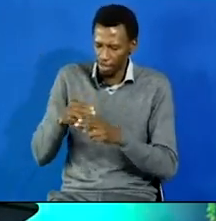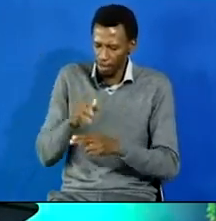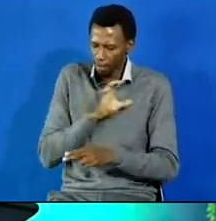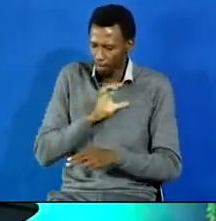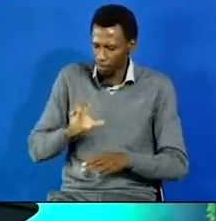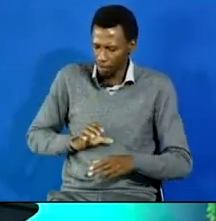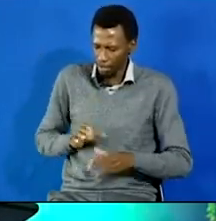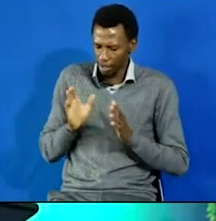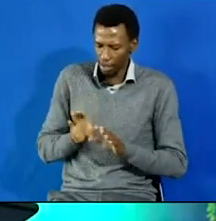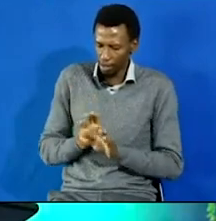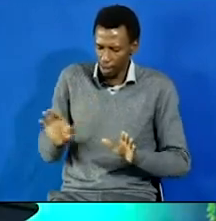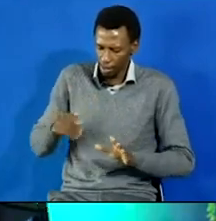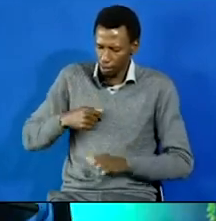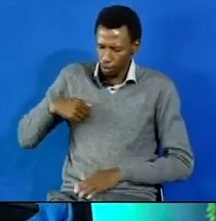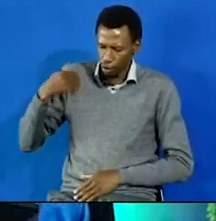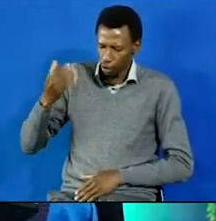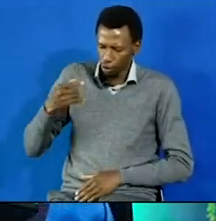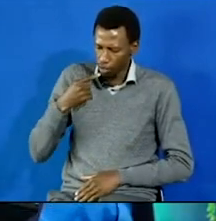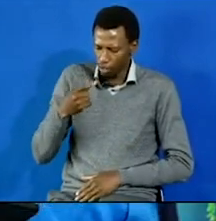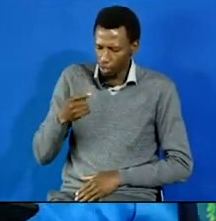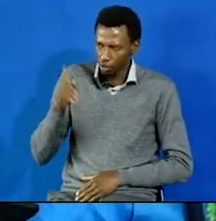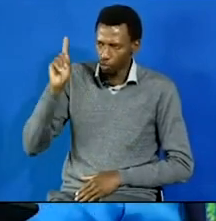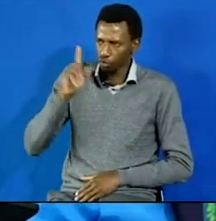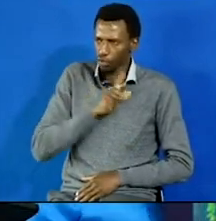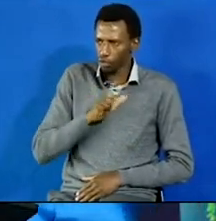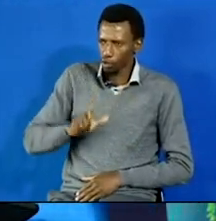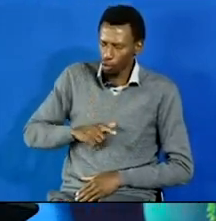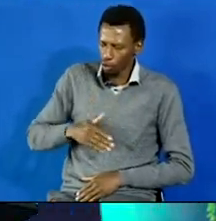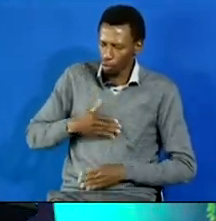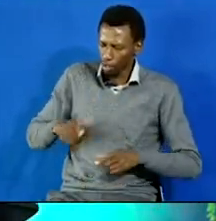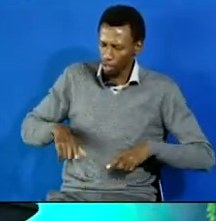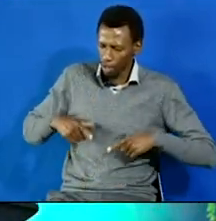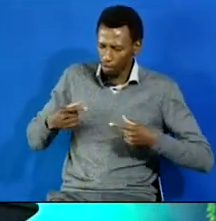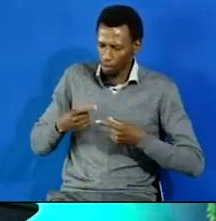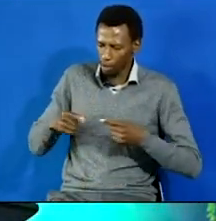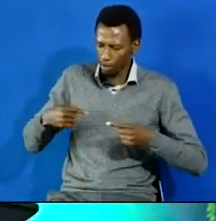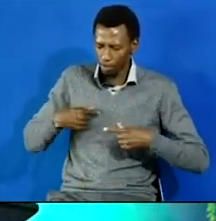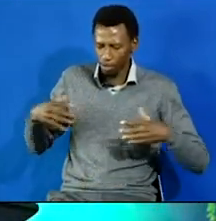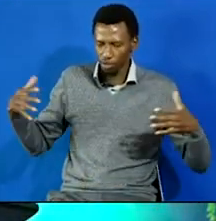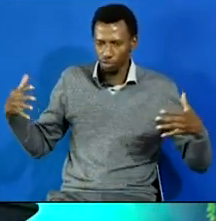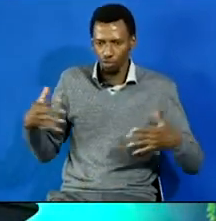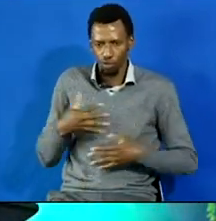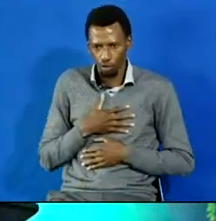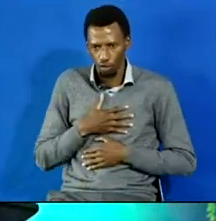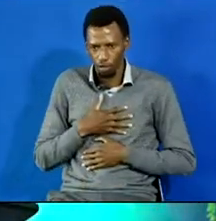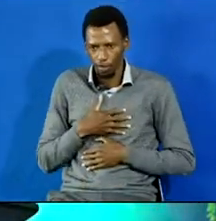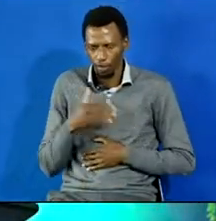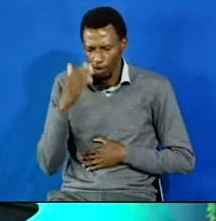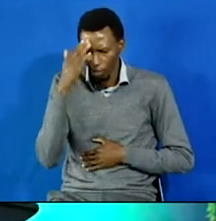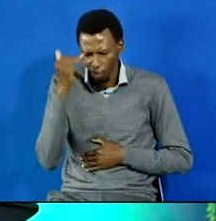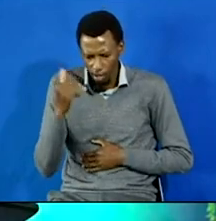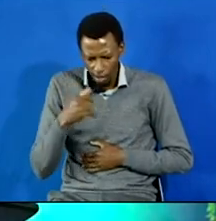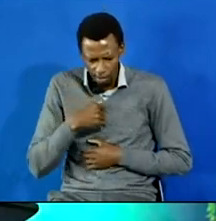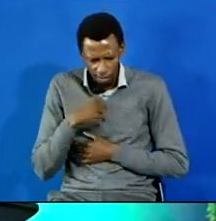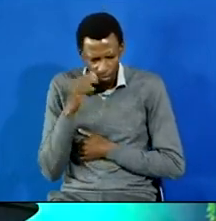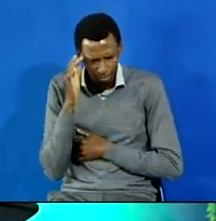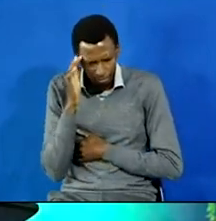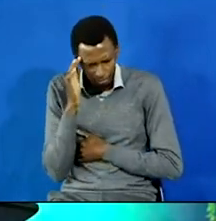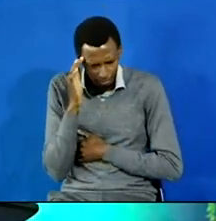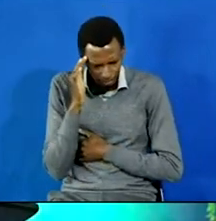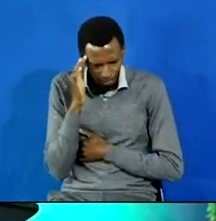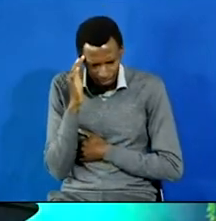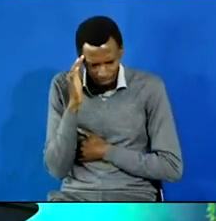always say you are the Lord of my life, but I'm shocked by the meditation and by your